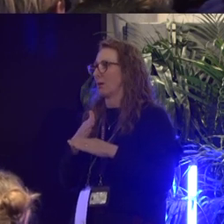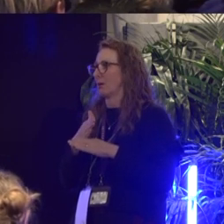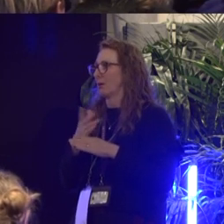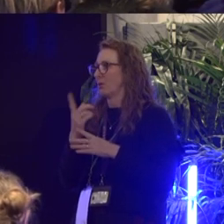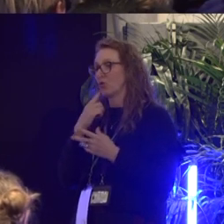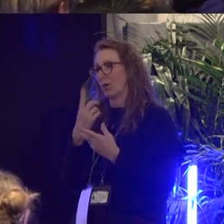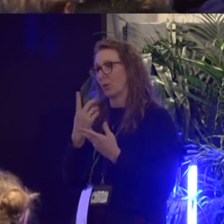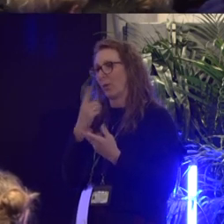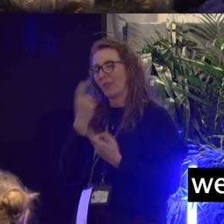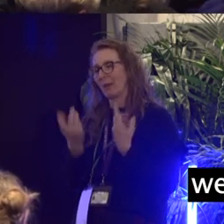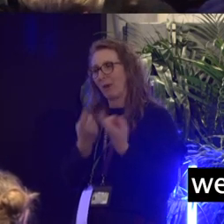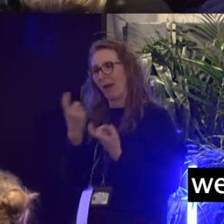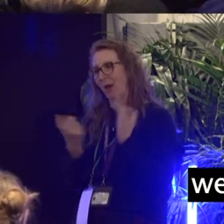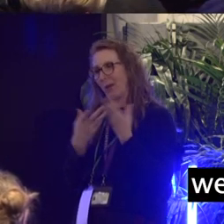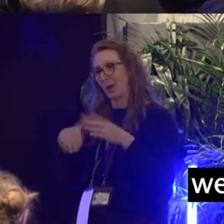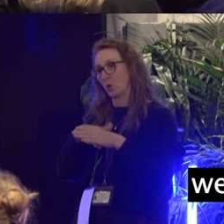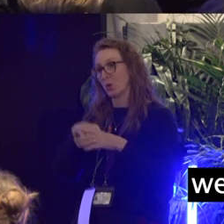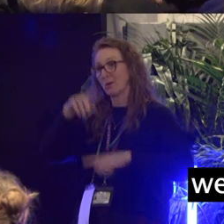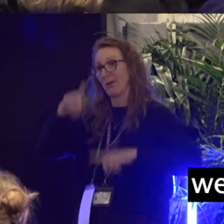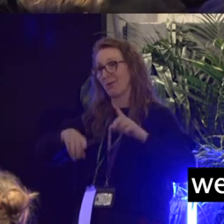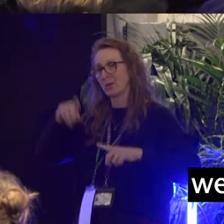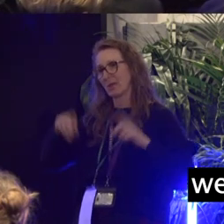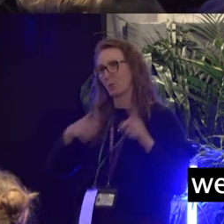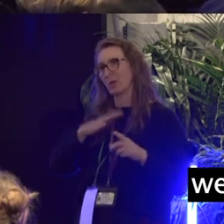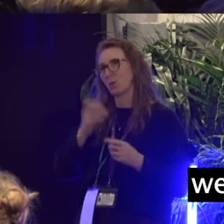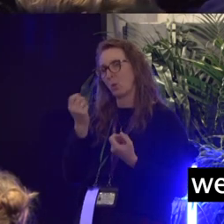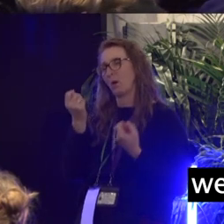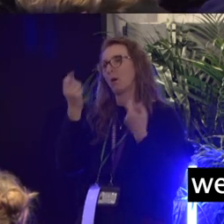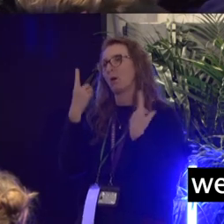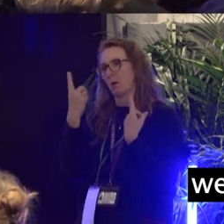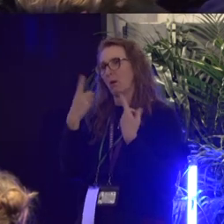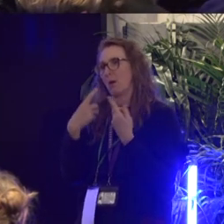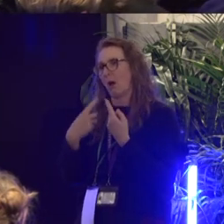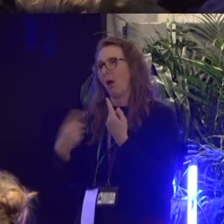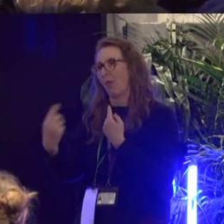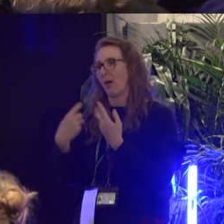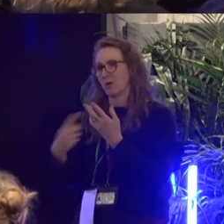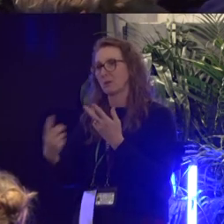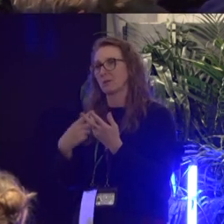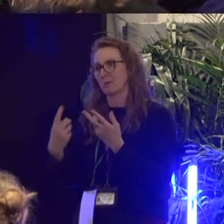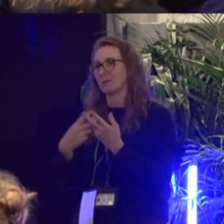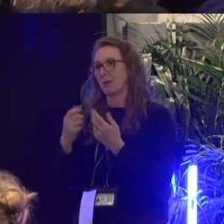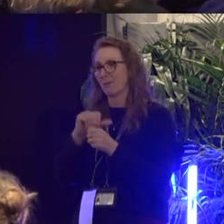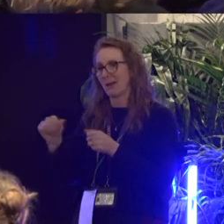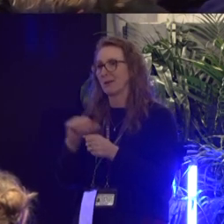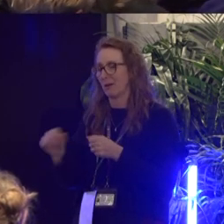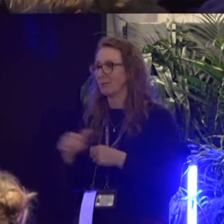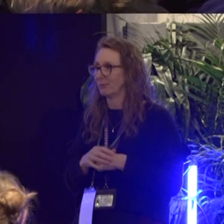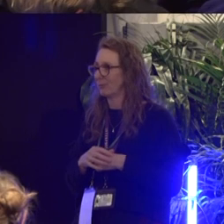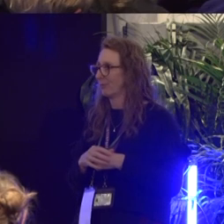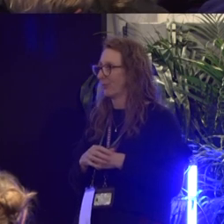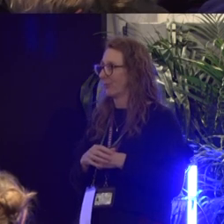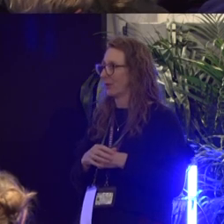and diversity, we need to understand other people better. So those are just